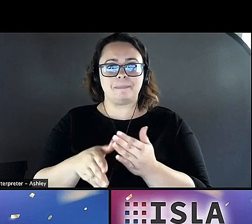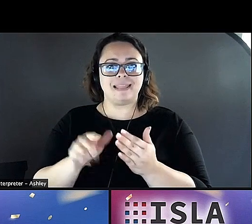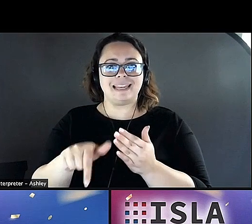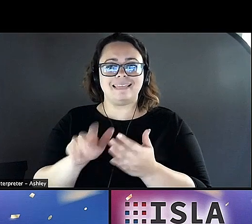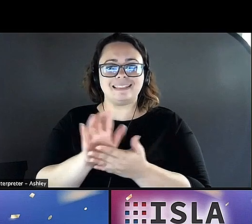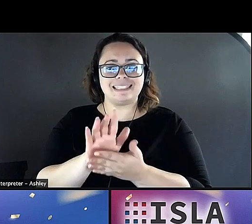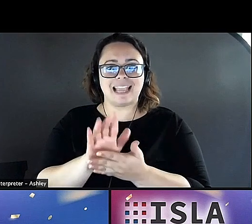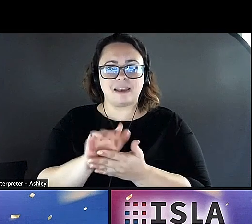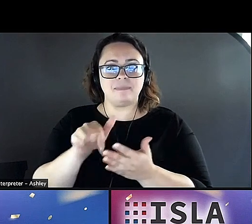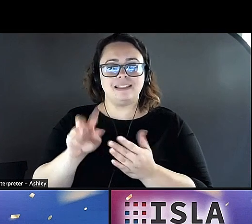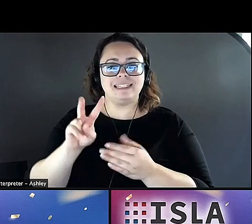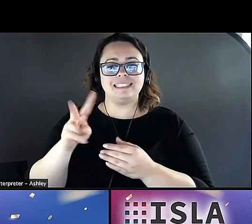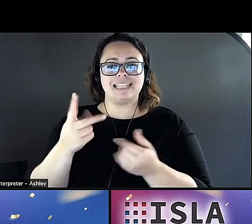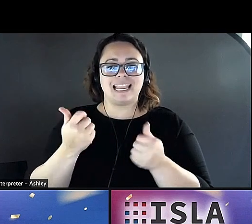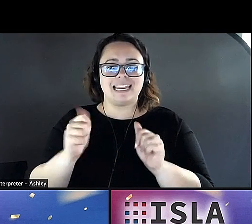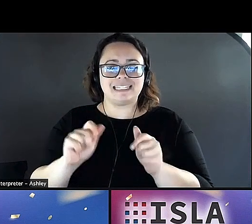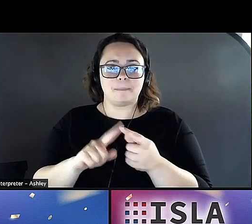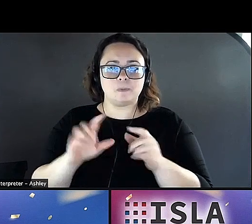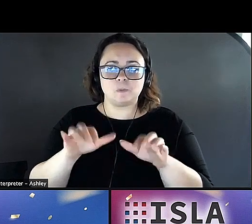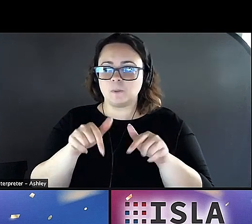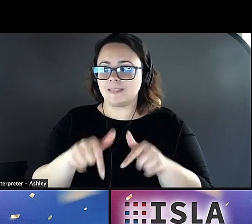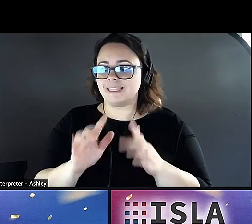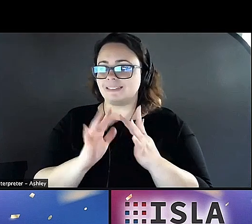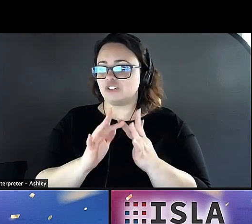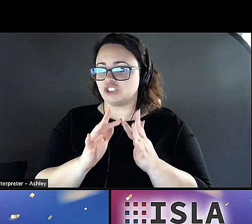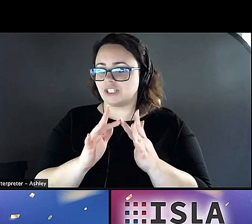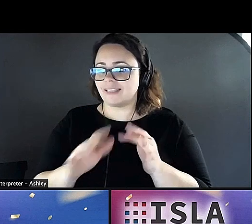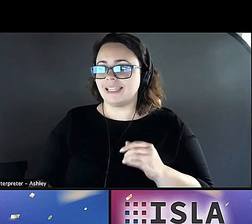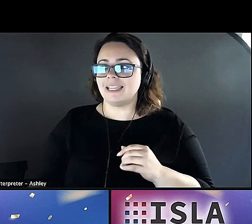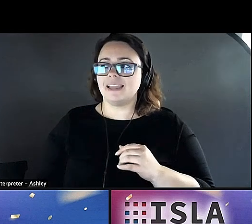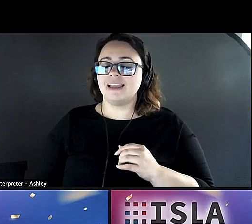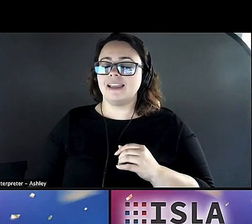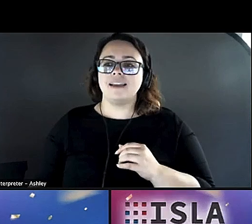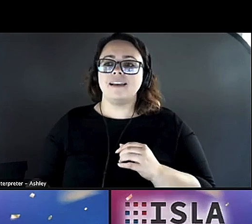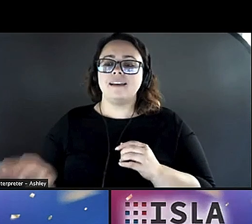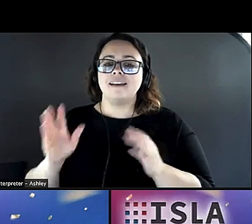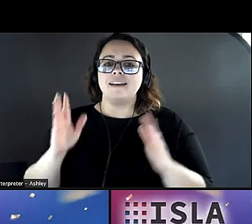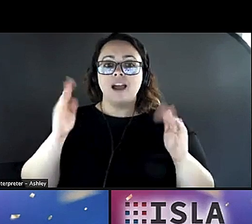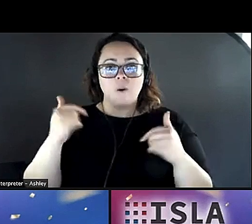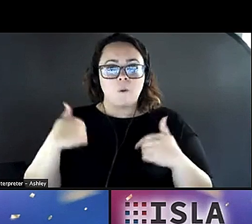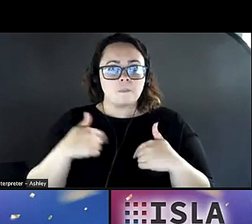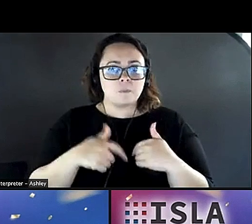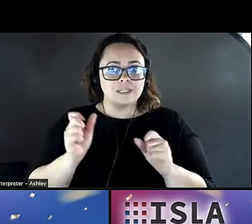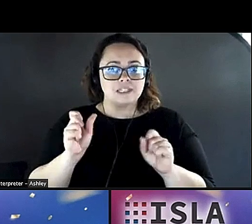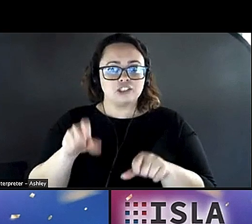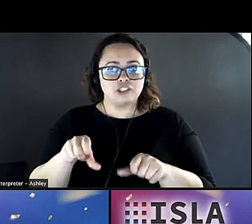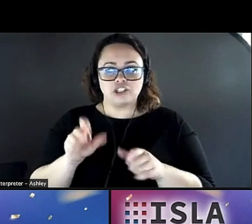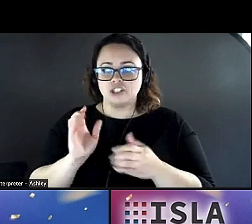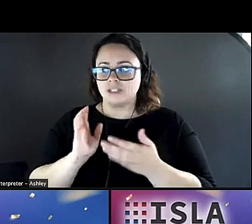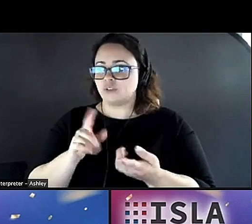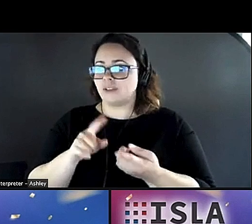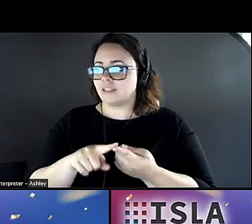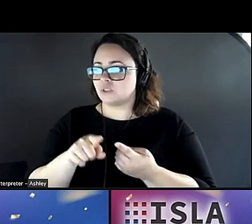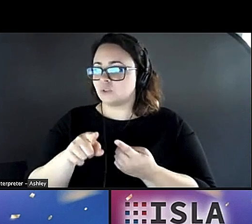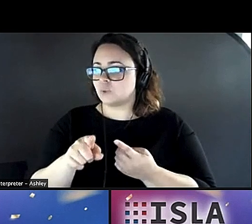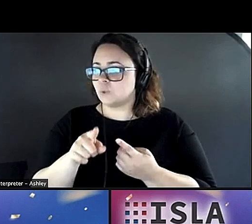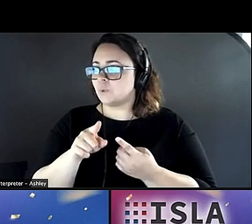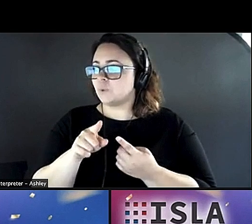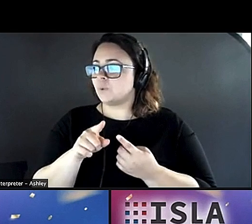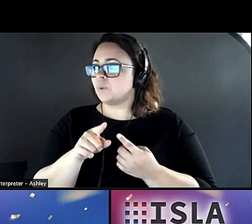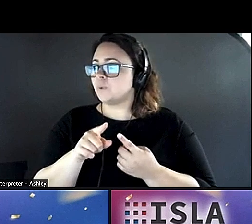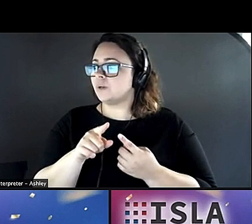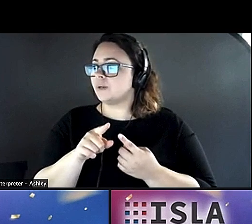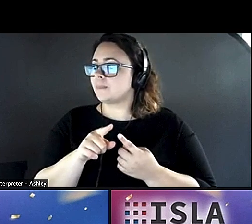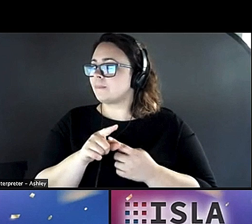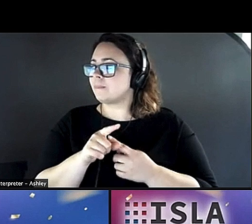This was our second attempt at doing this virtually, and I hope we were able to bring this to you in a